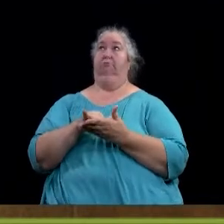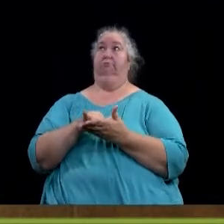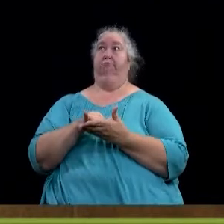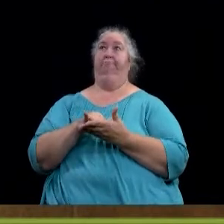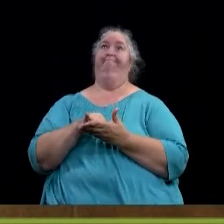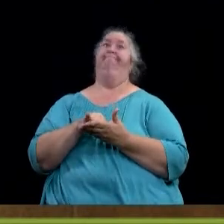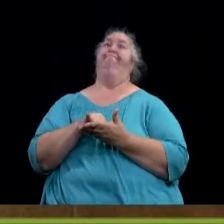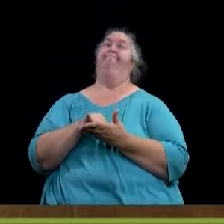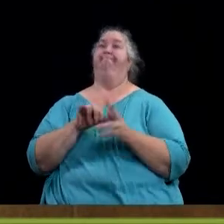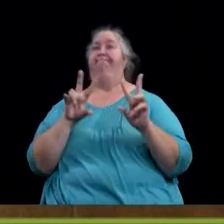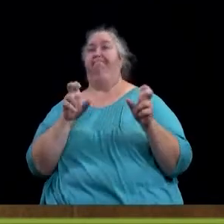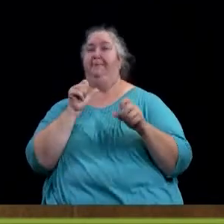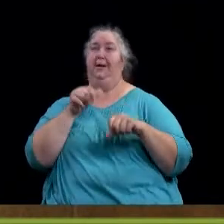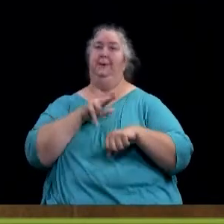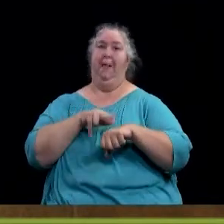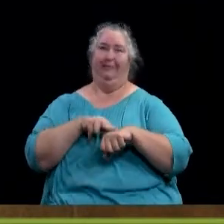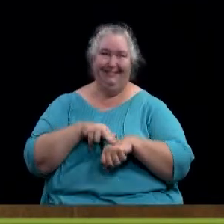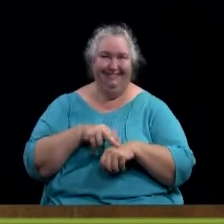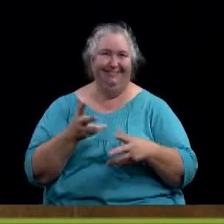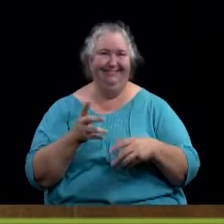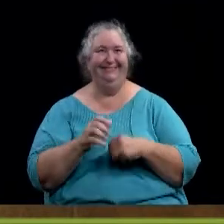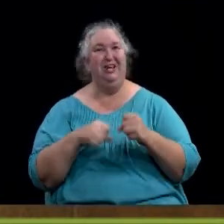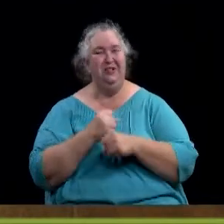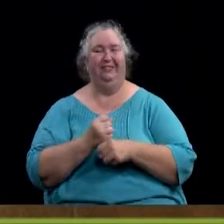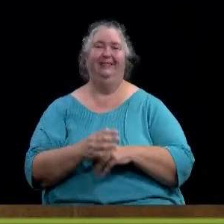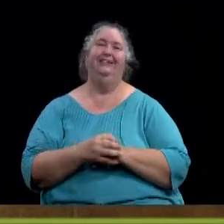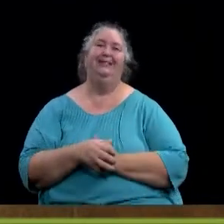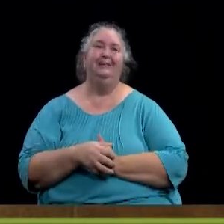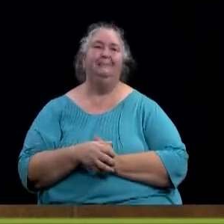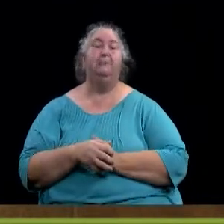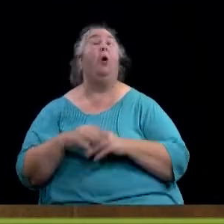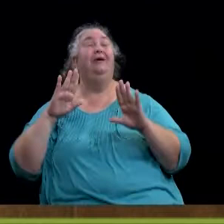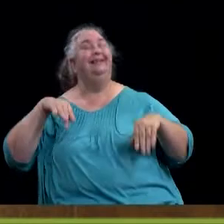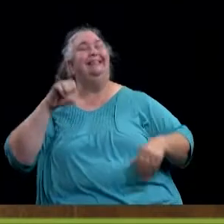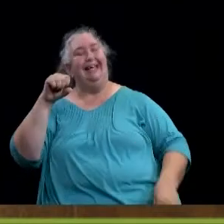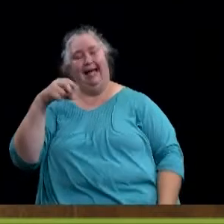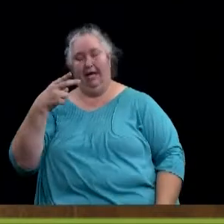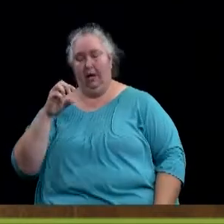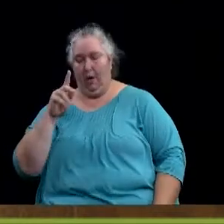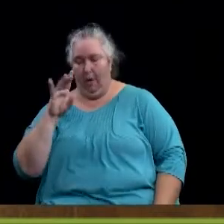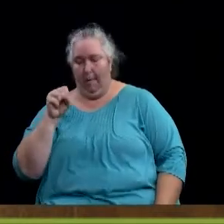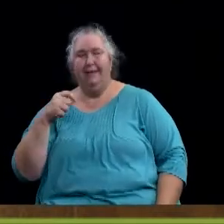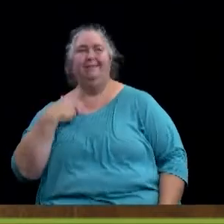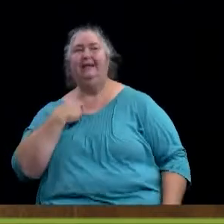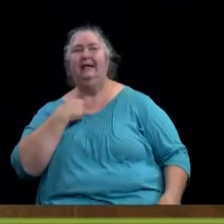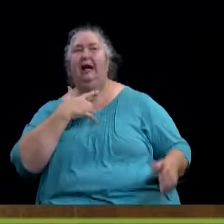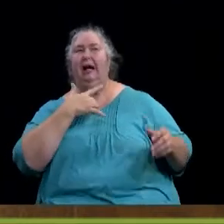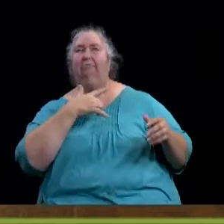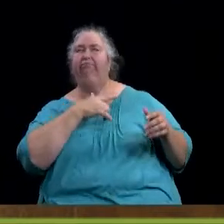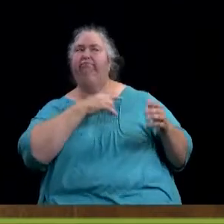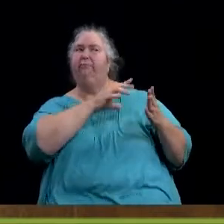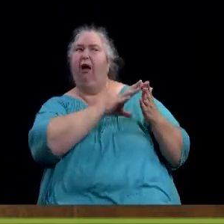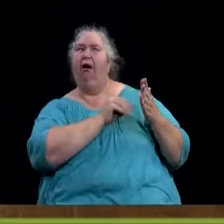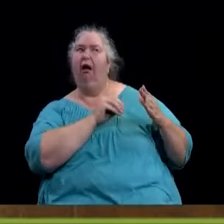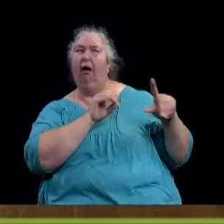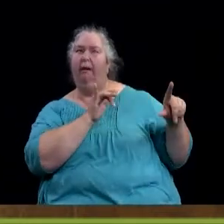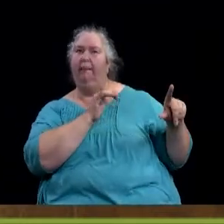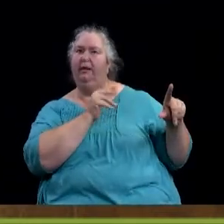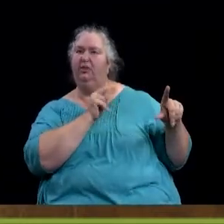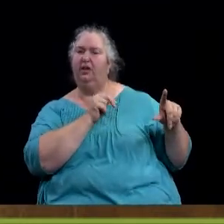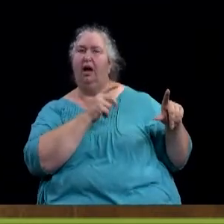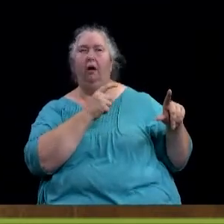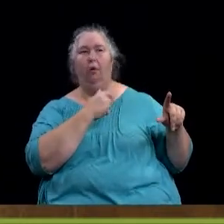this is Holmes. I'll kind of echo John a little bit here on that, because we kind of busted through there's a lot of stuff in the agenda today, and I know we need to